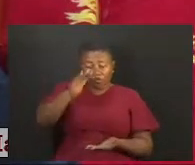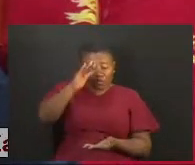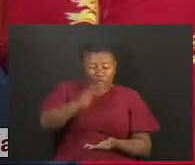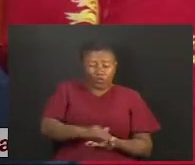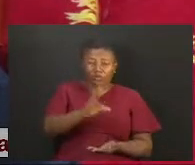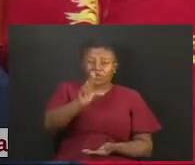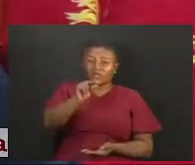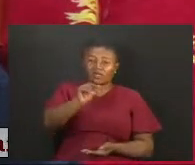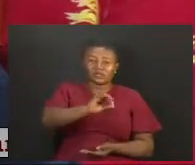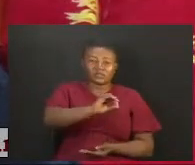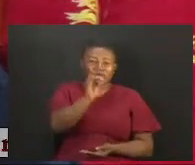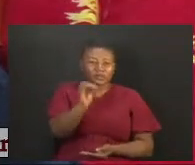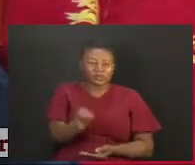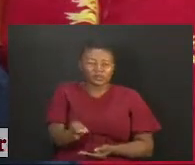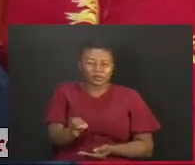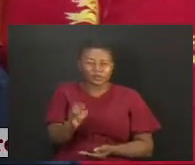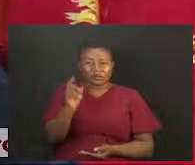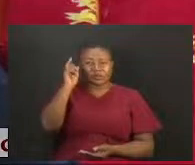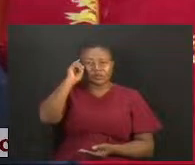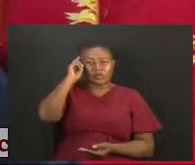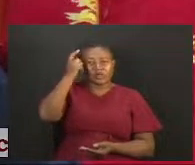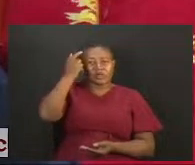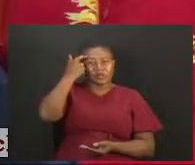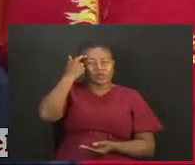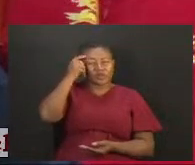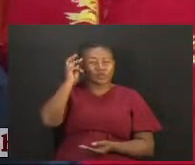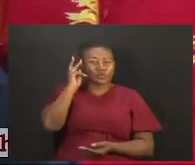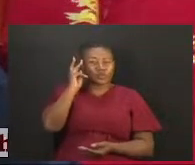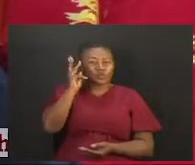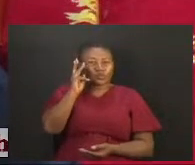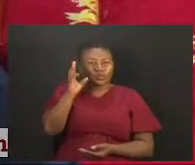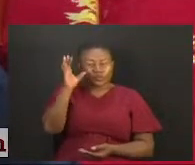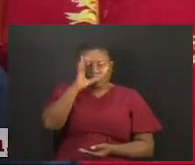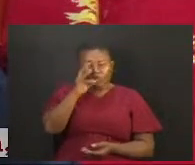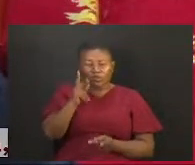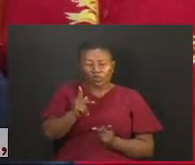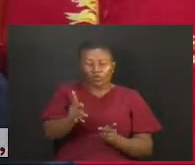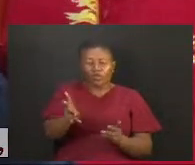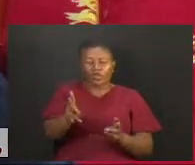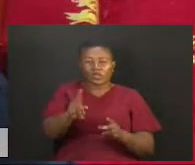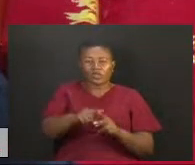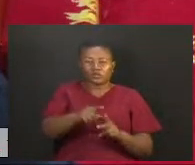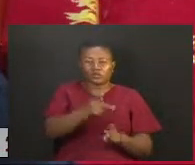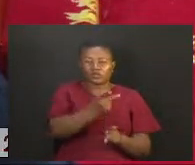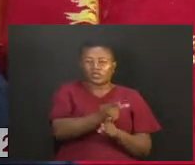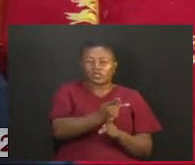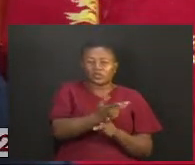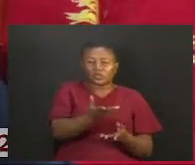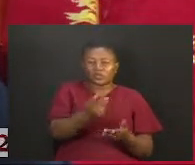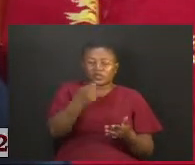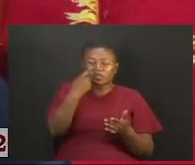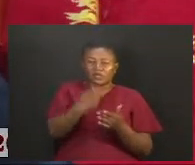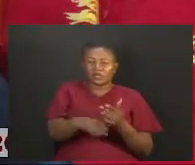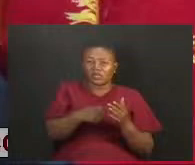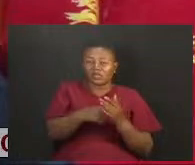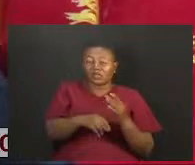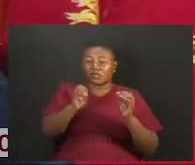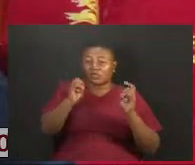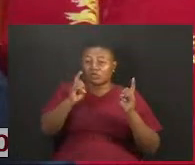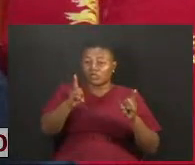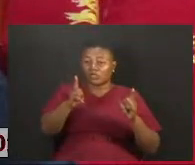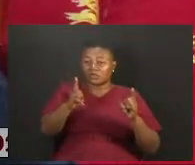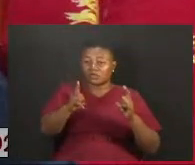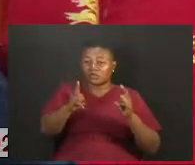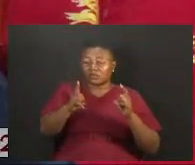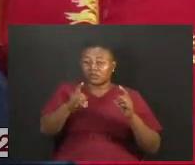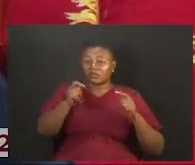extremely low. Government will embark on an aggressive and sustained tax education campaign in the next 2 to 3 years